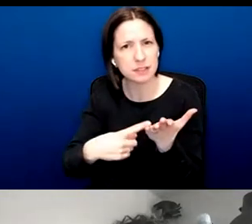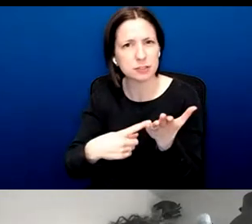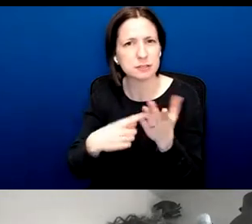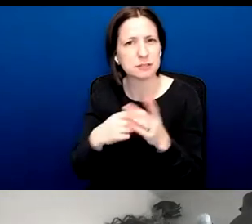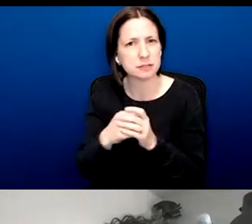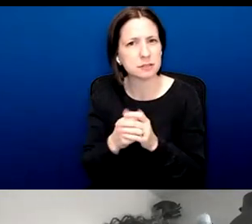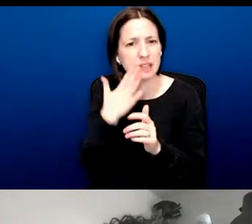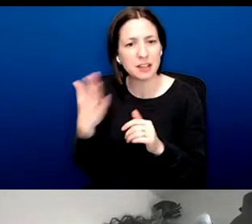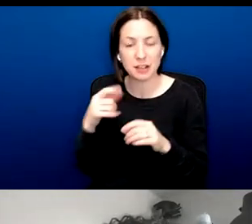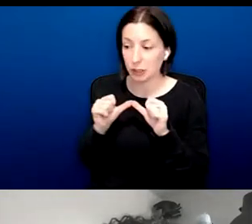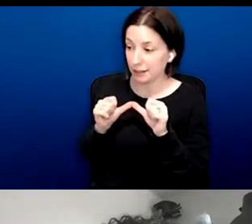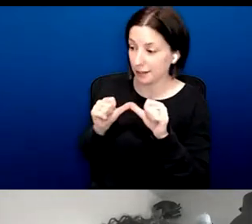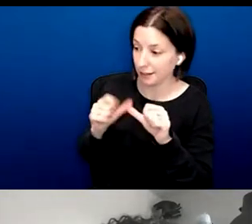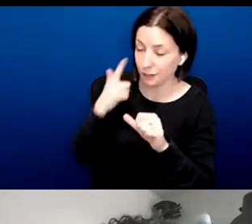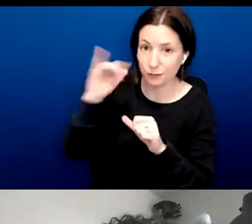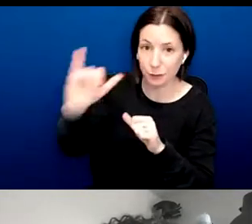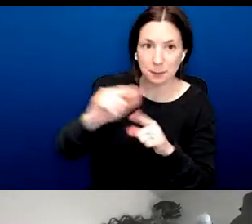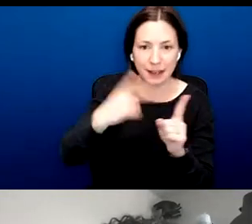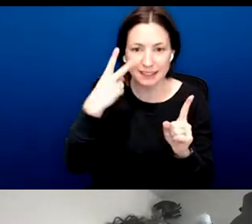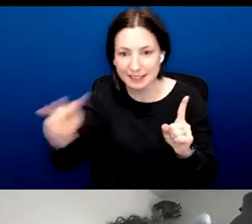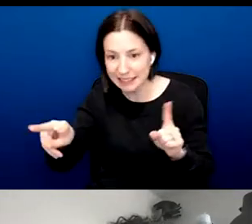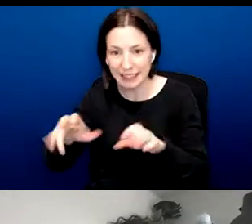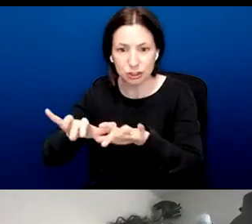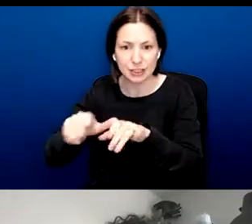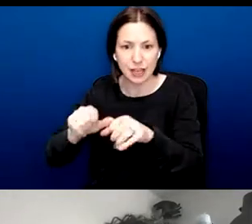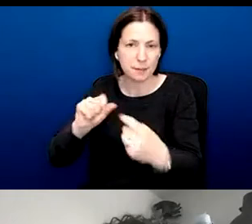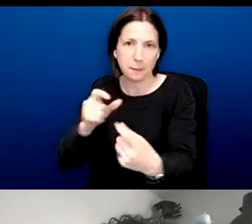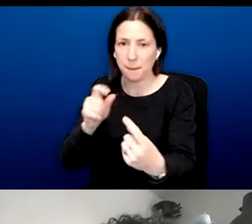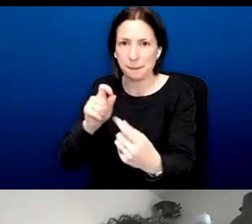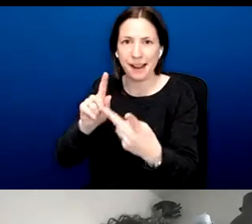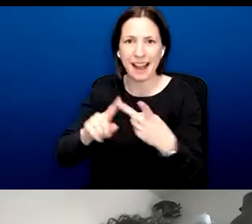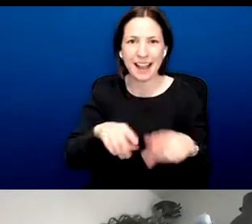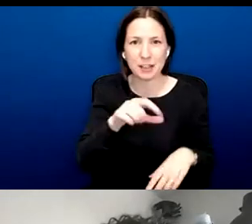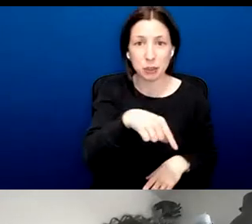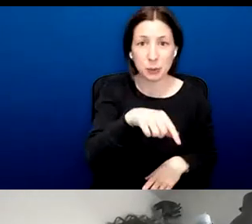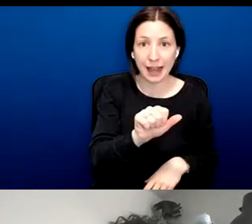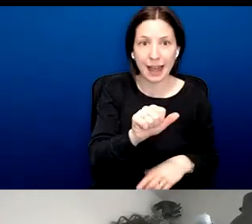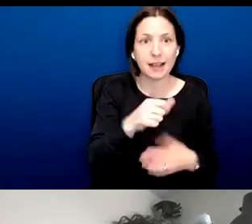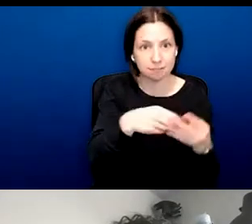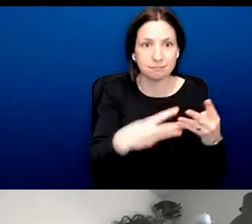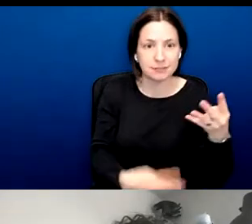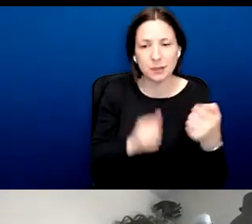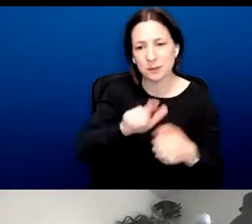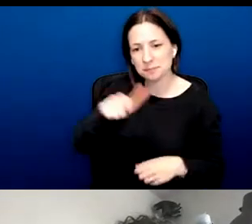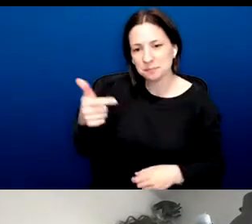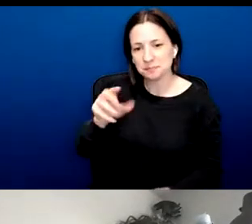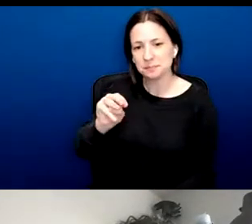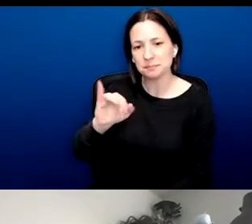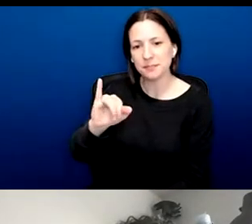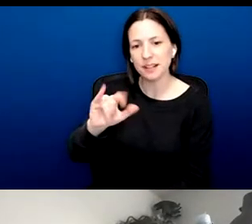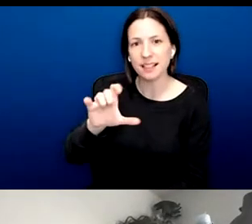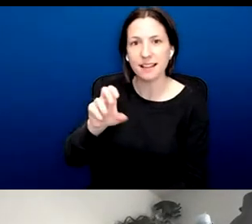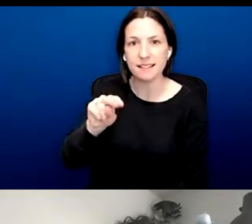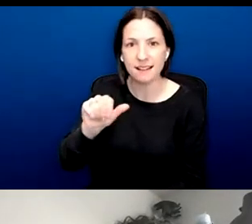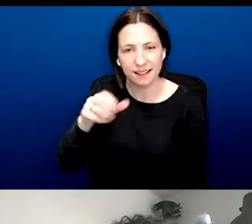I'm cognizant of the fact that the chat and Q&A are burning up. So I'm going to hand it over to Milena to moderate this